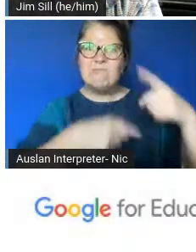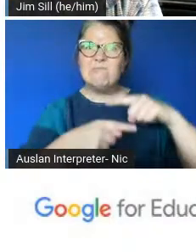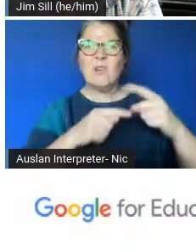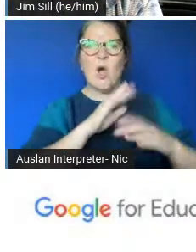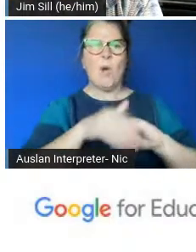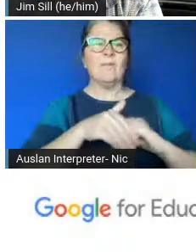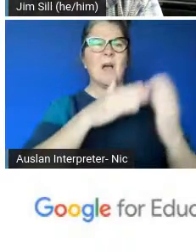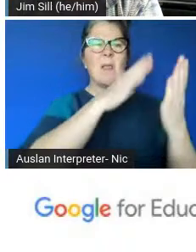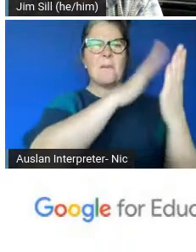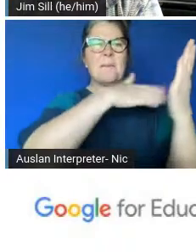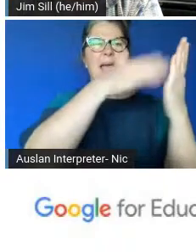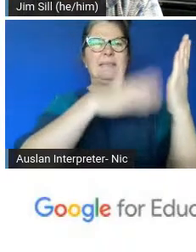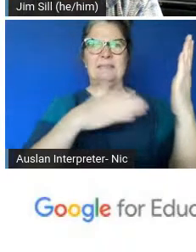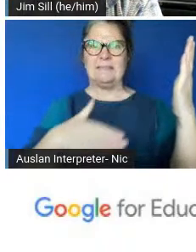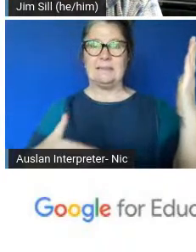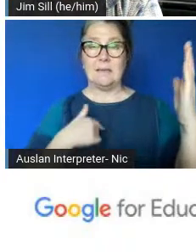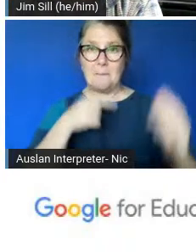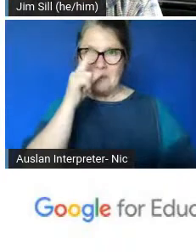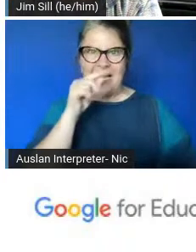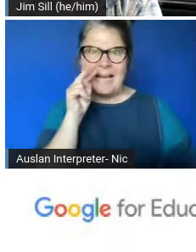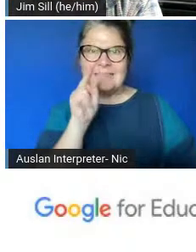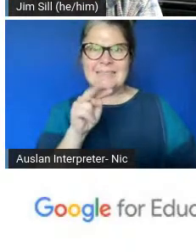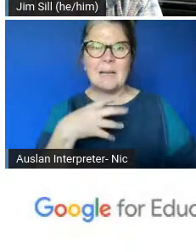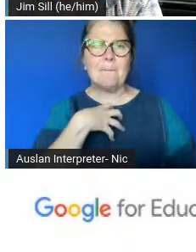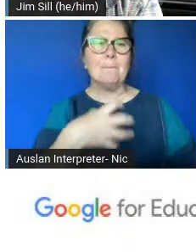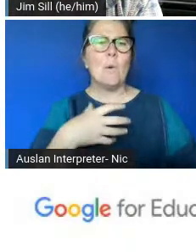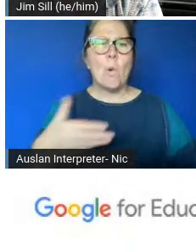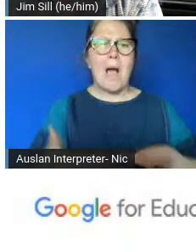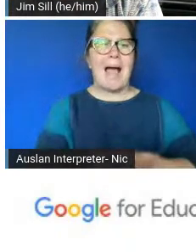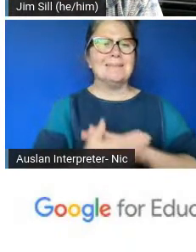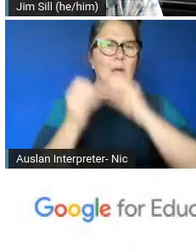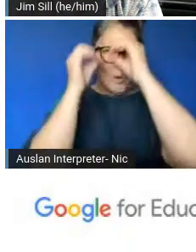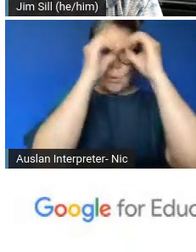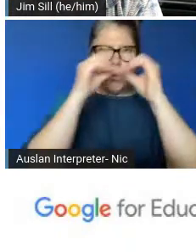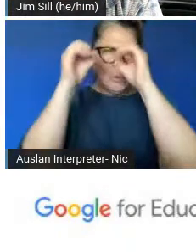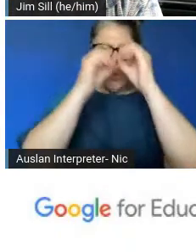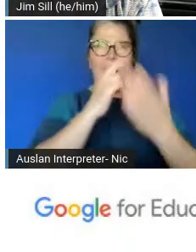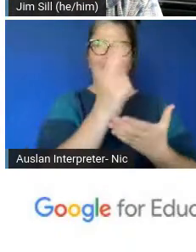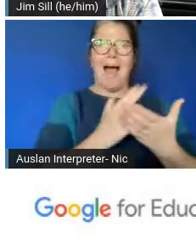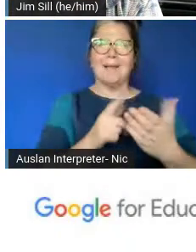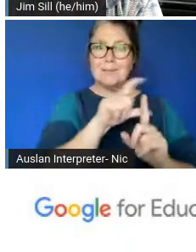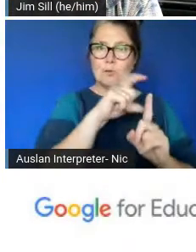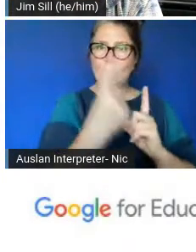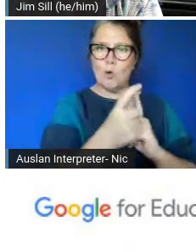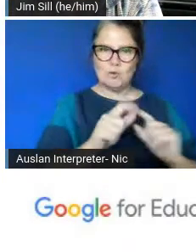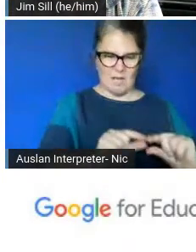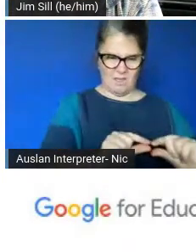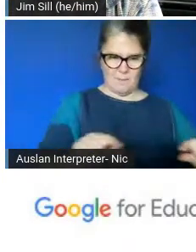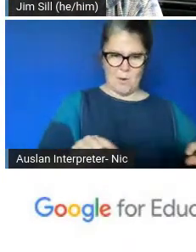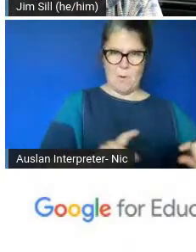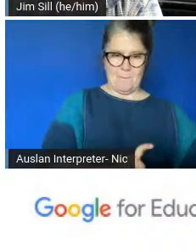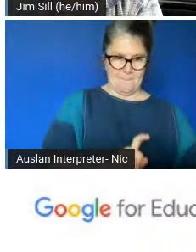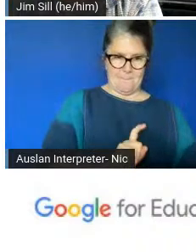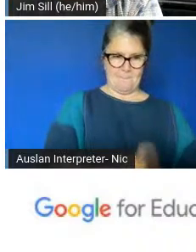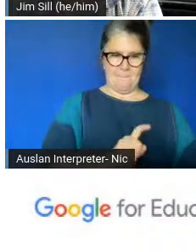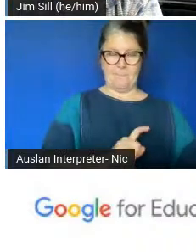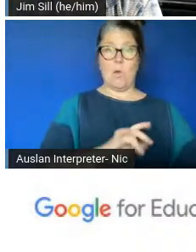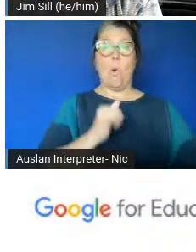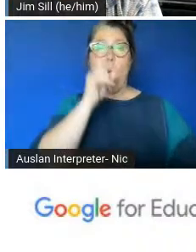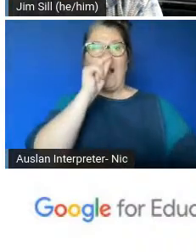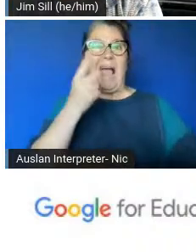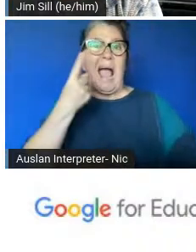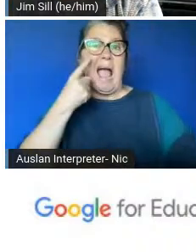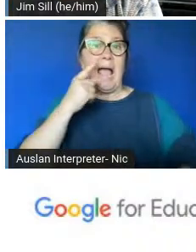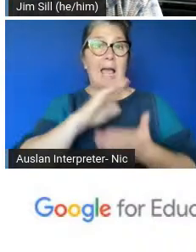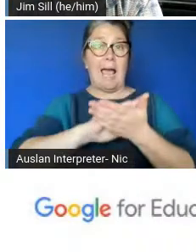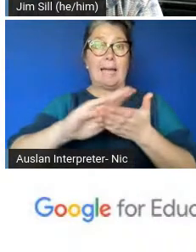I can see more in Google Arts and Culture down here if I want more, or I can view it in HD. It's going to open it up for me.